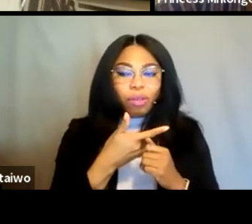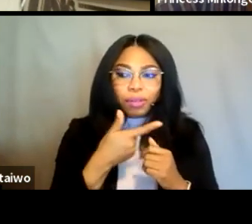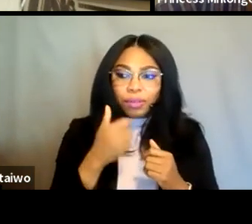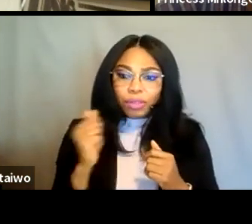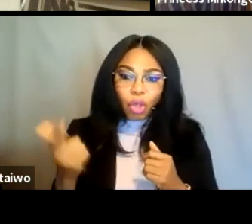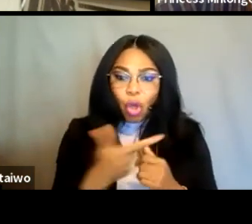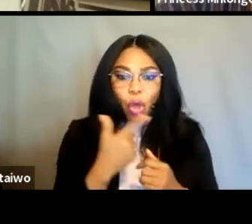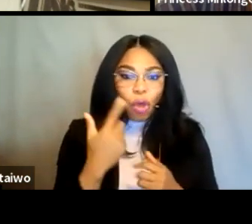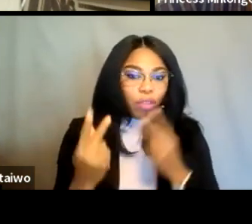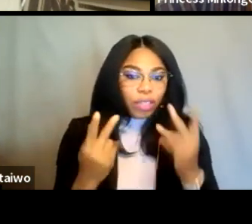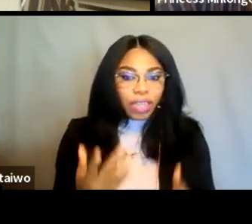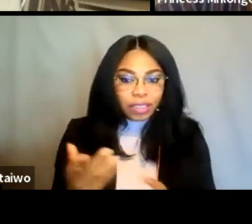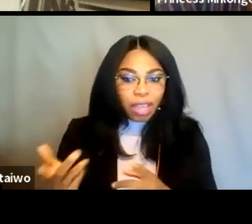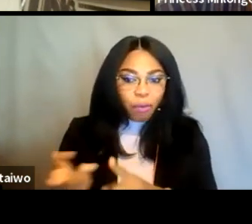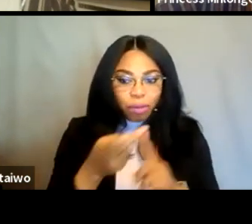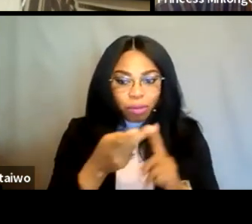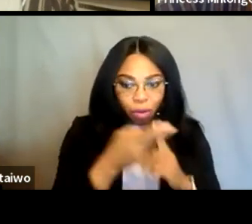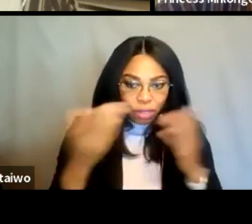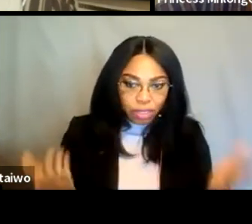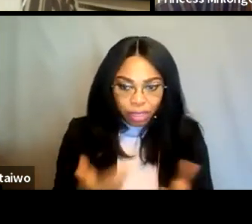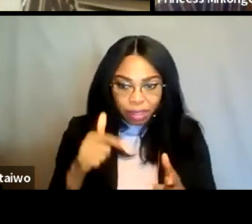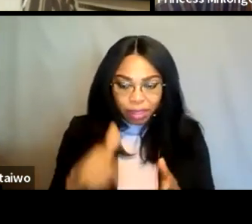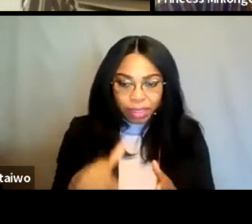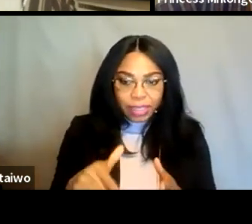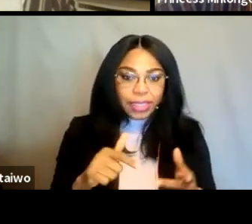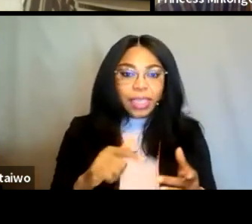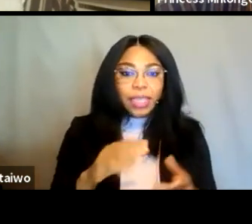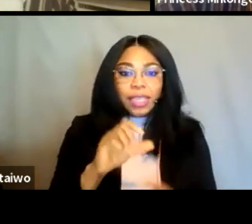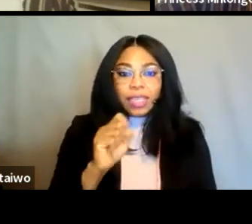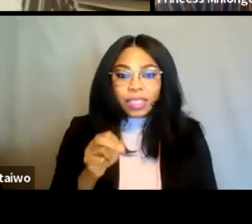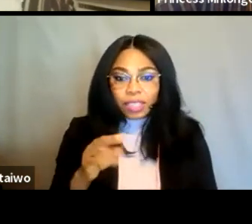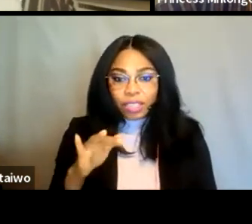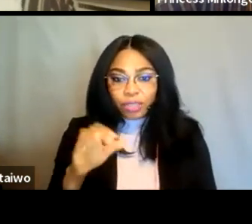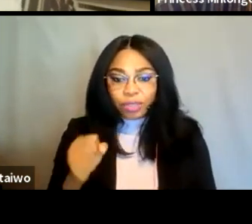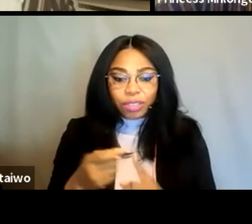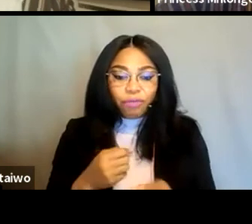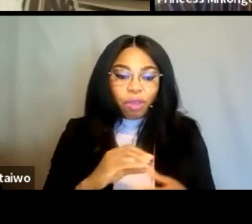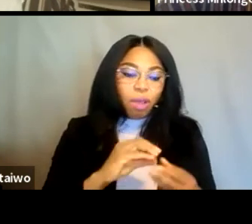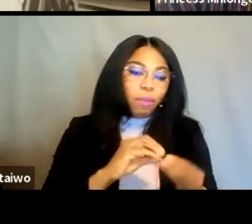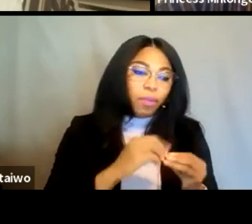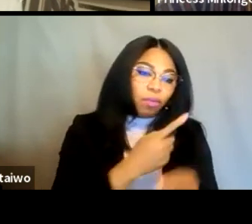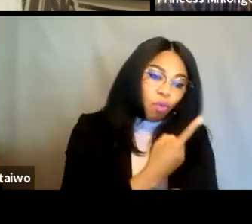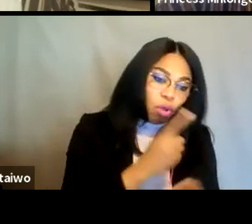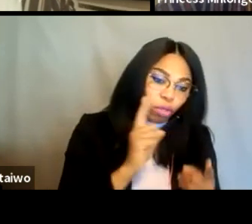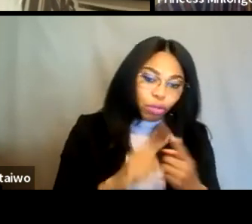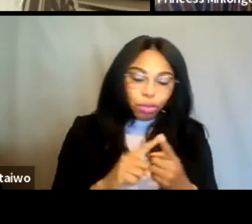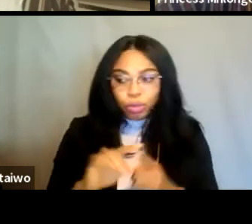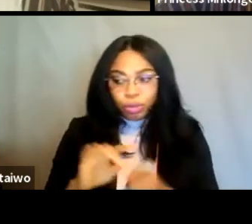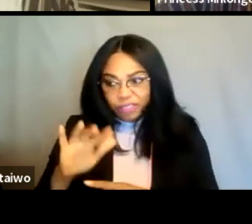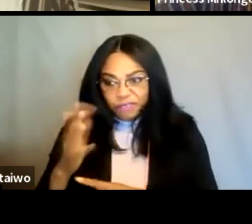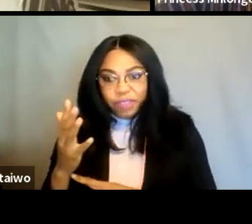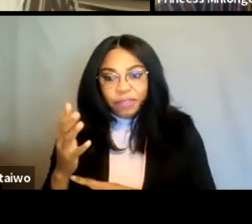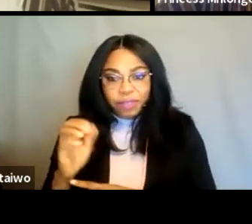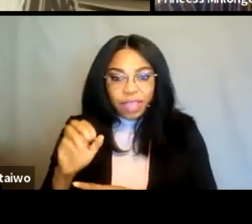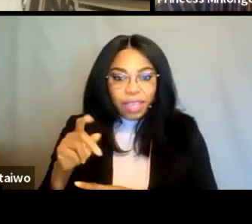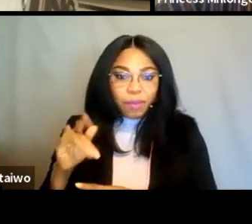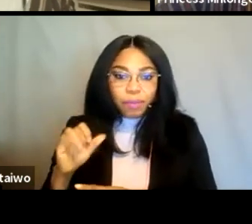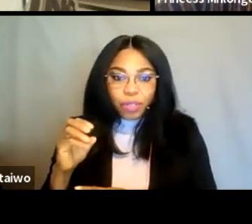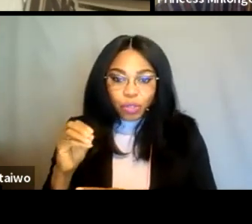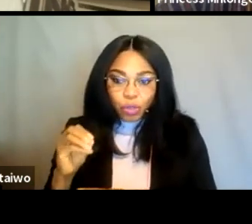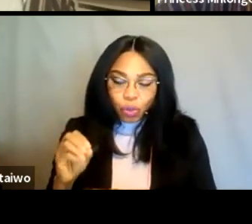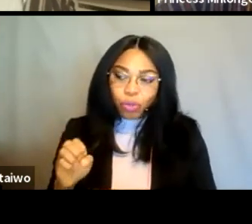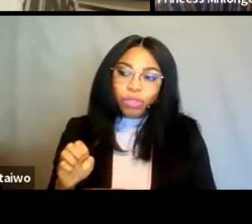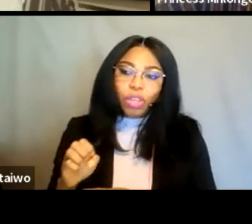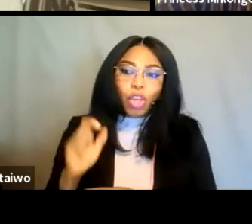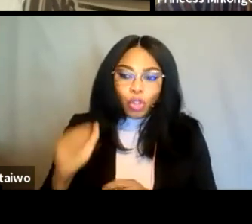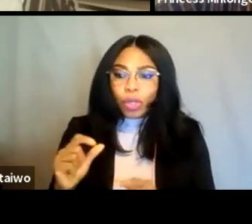all the guests that we brought on this episode, on this series, from episode one to episode the fifth episode, you can always Google